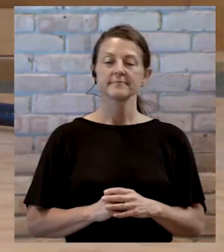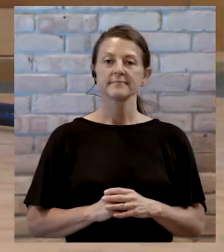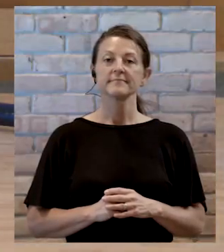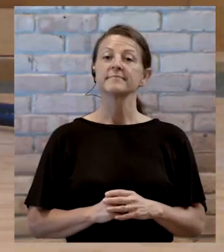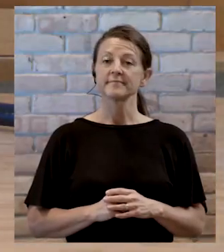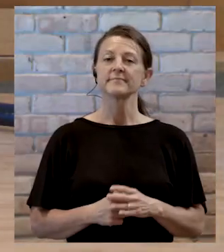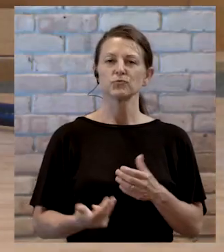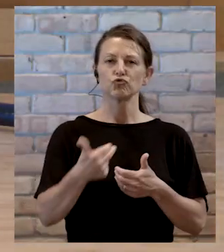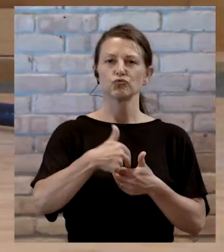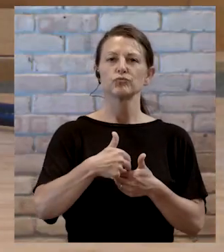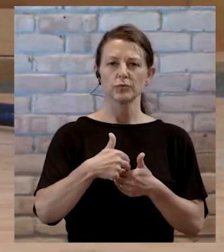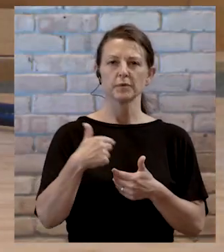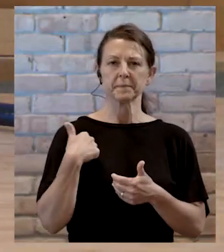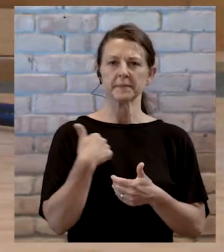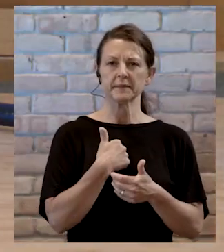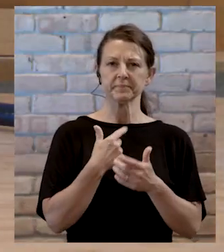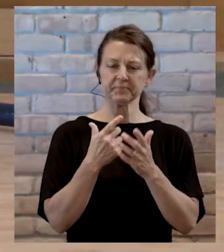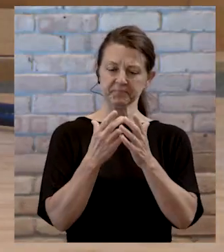Will you join with me in a word of prayer?